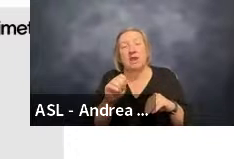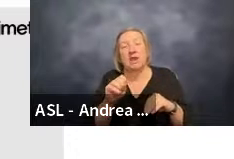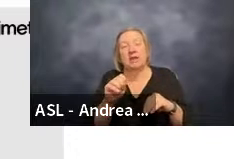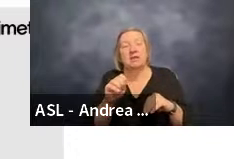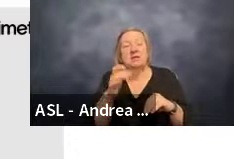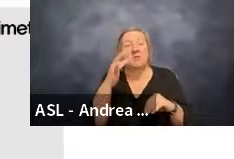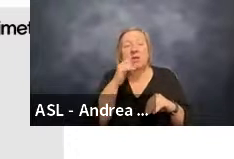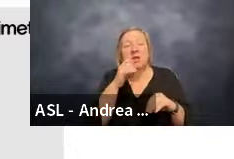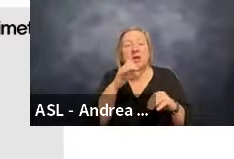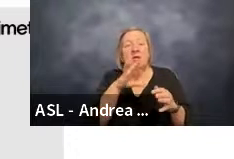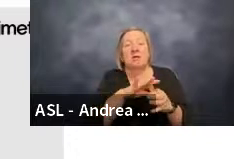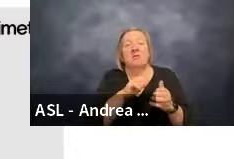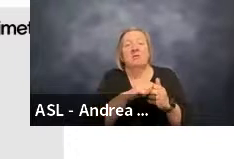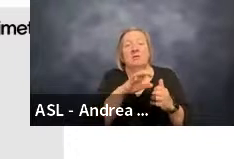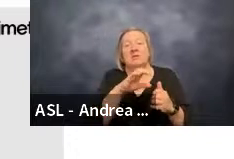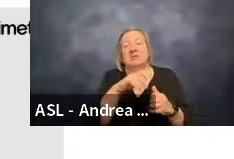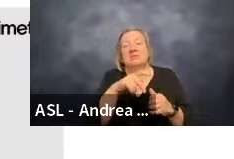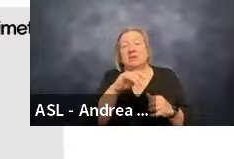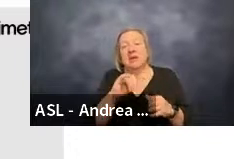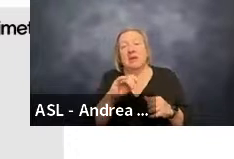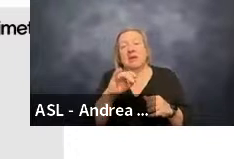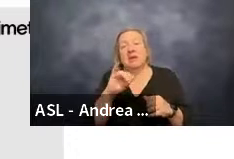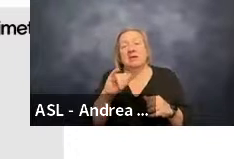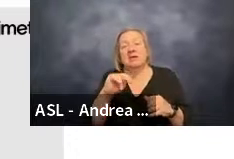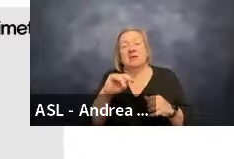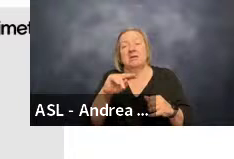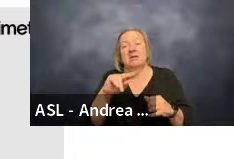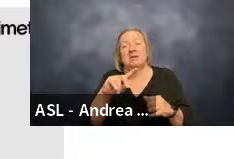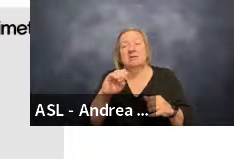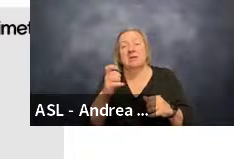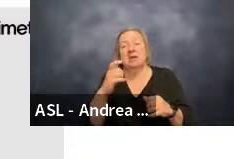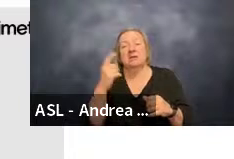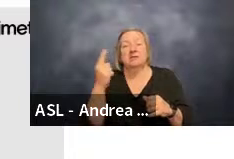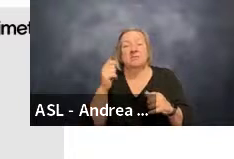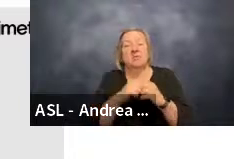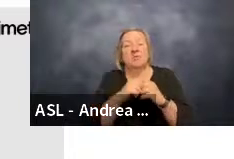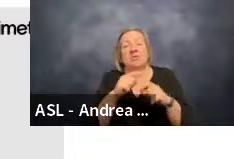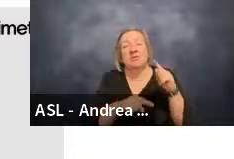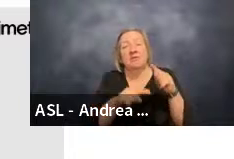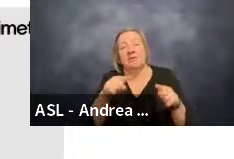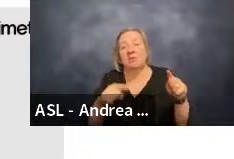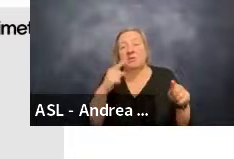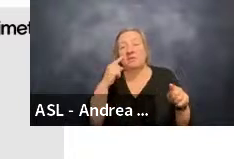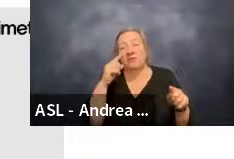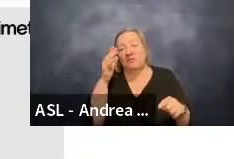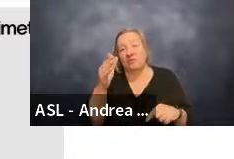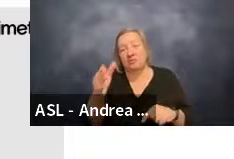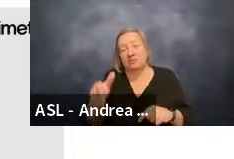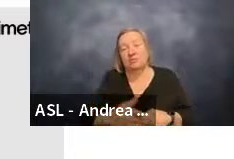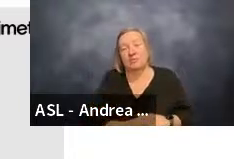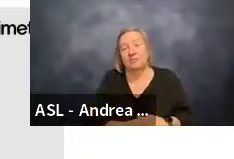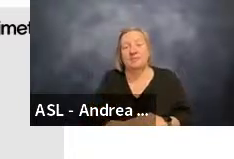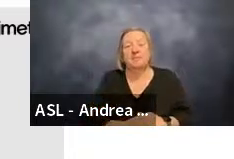it to like a CPI index or something similar to that has some variability for the future?